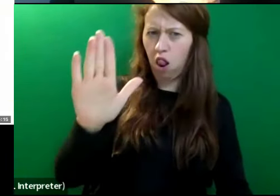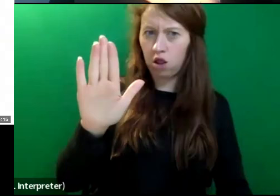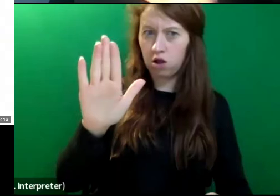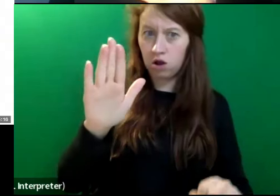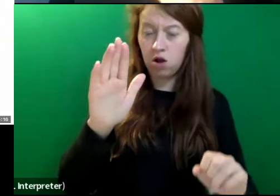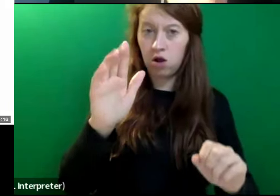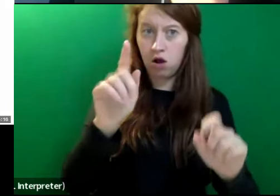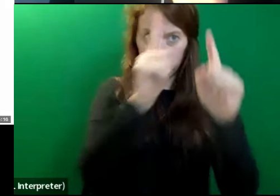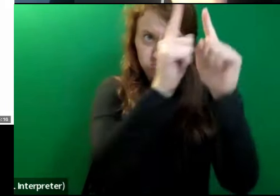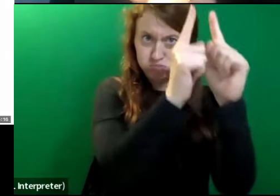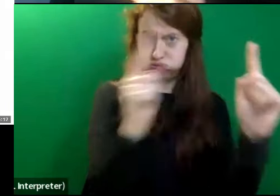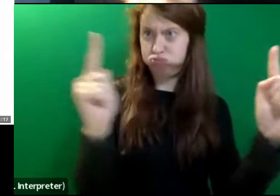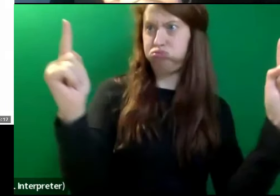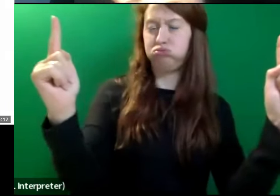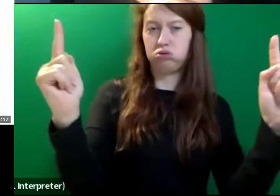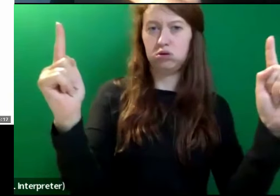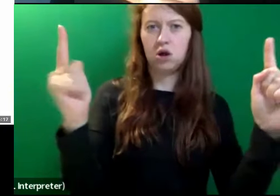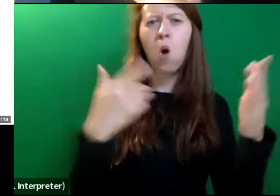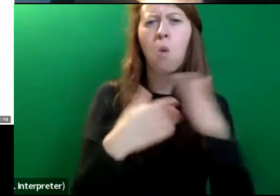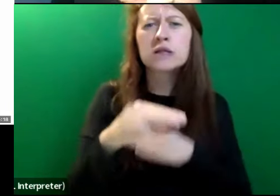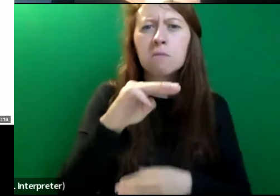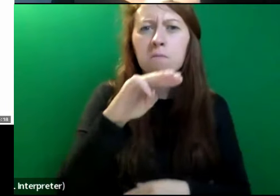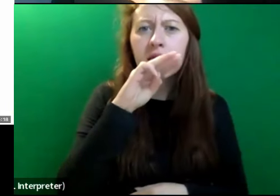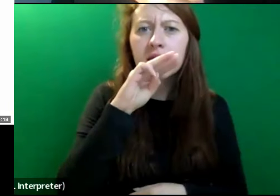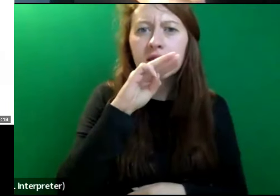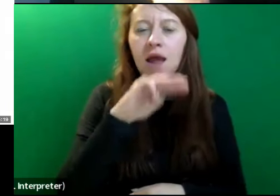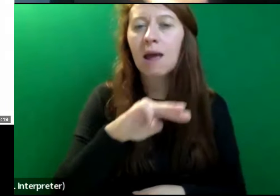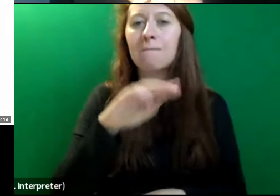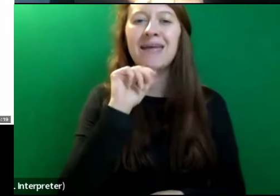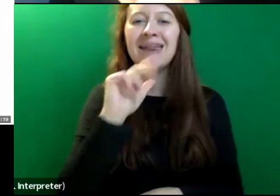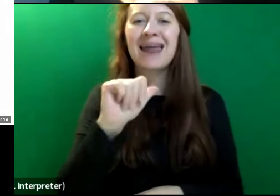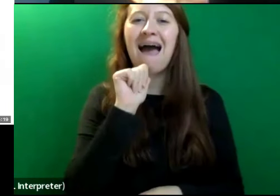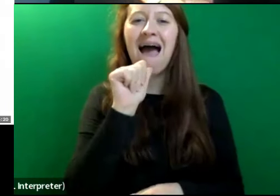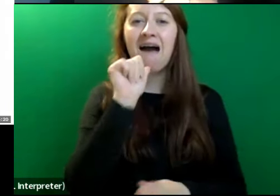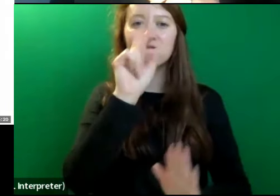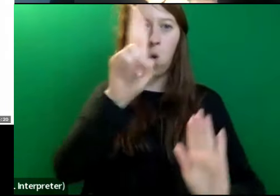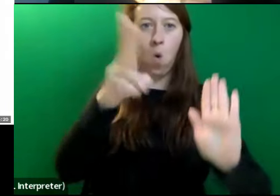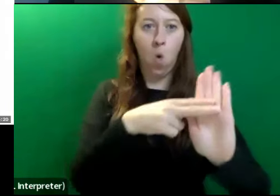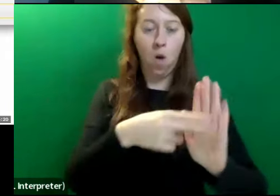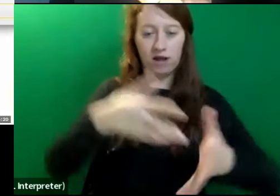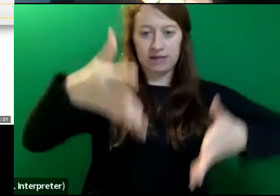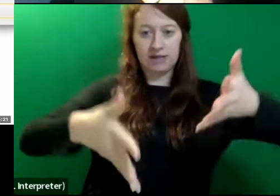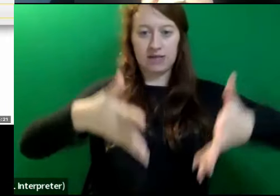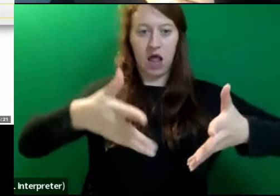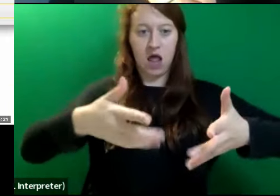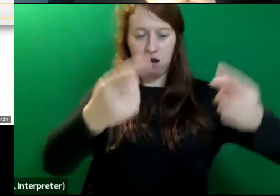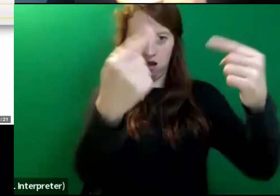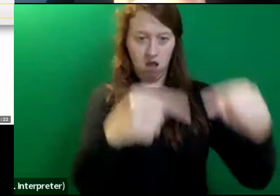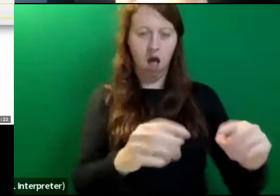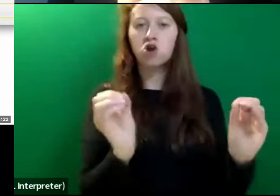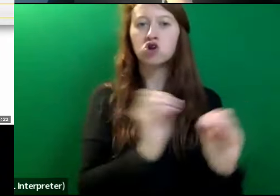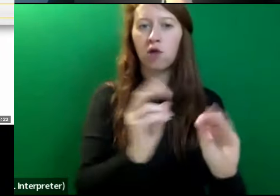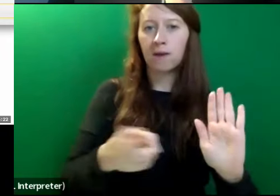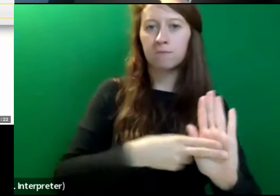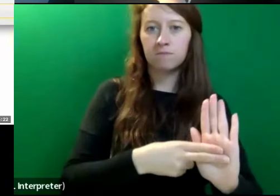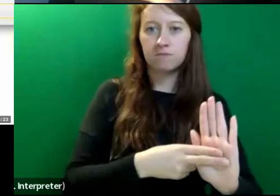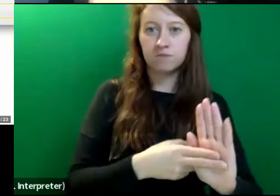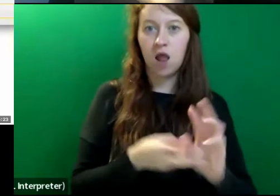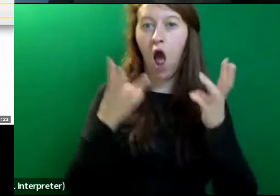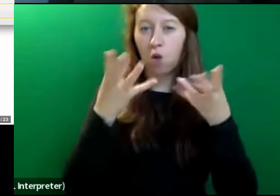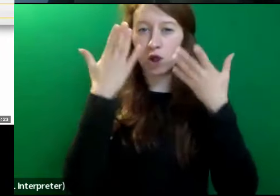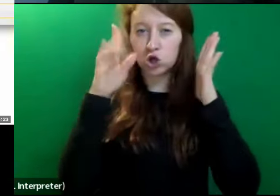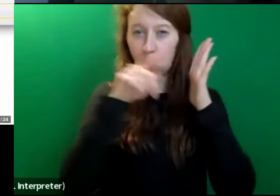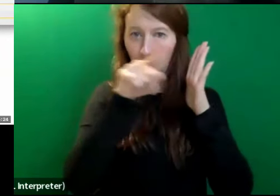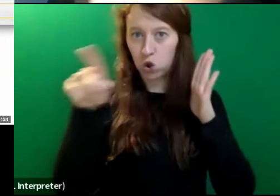And what null means is that there was no annotation value entered for the non-dominant hand. So let me just show you here. This is the